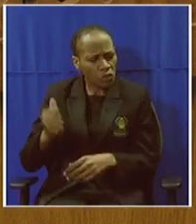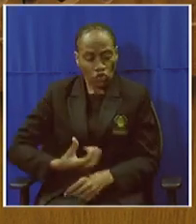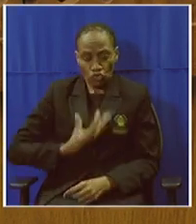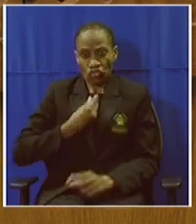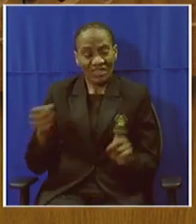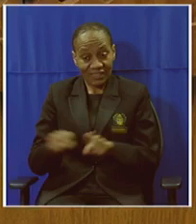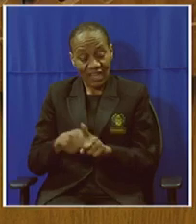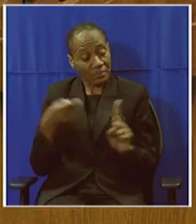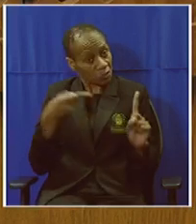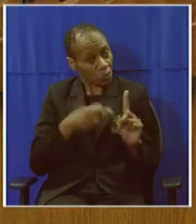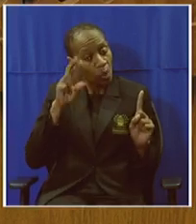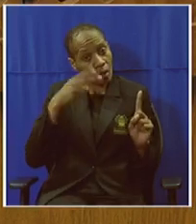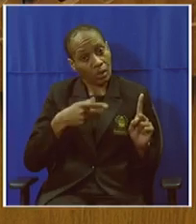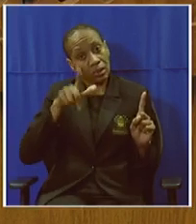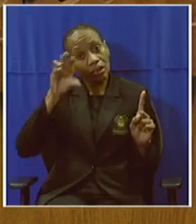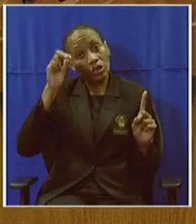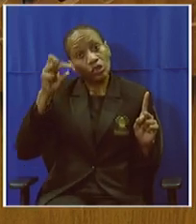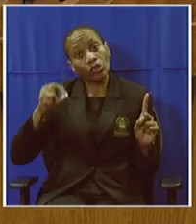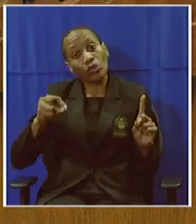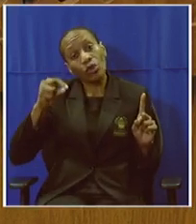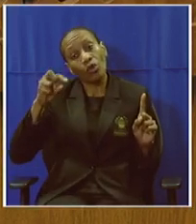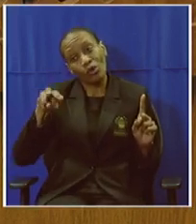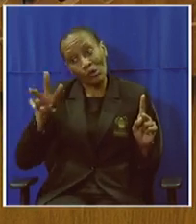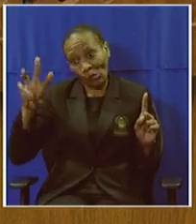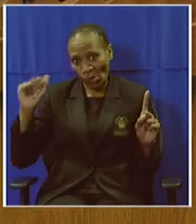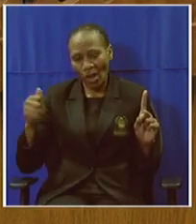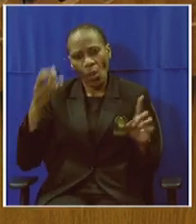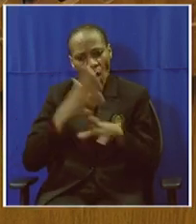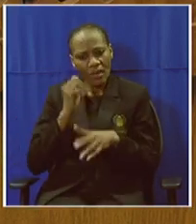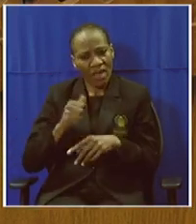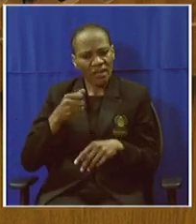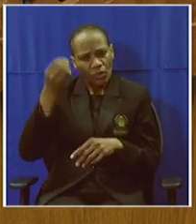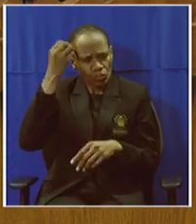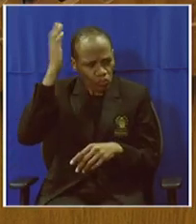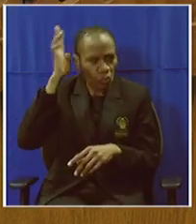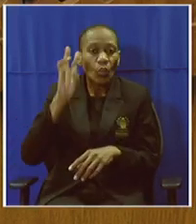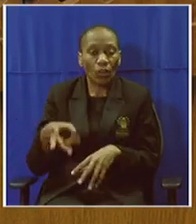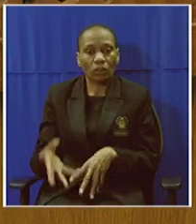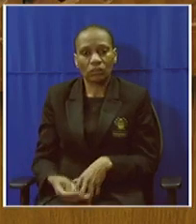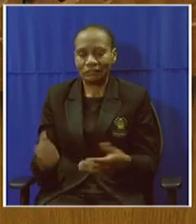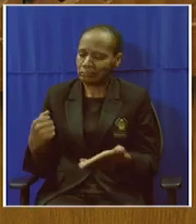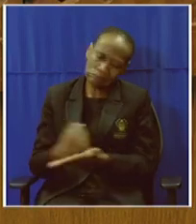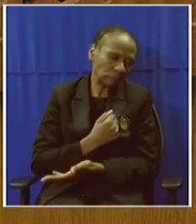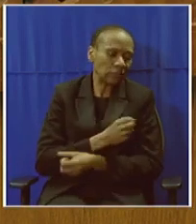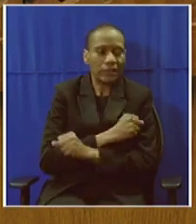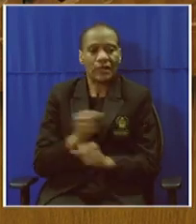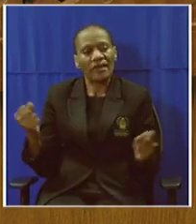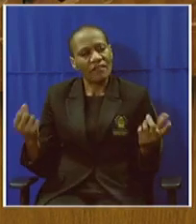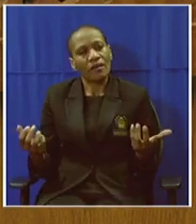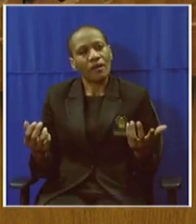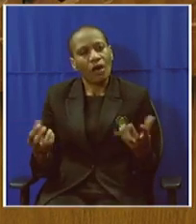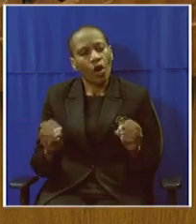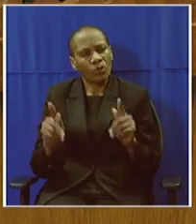like Bavelile Hlongwa will not go unnoticed. Unfortunately, we did not have a chance to engage